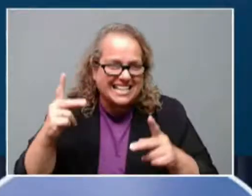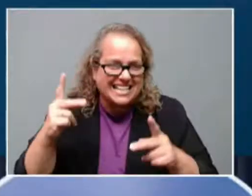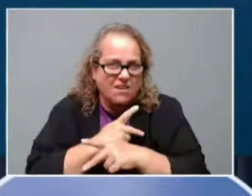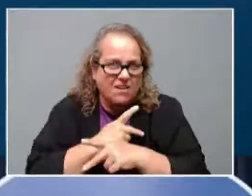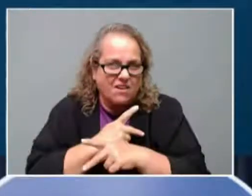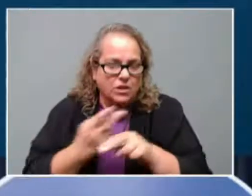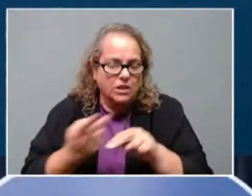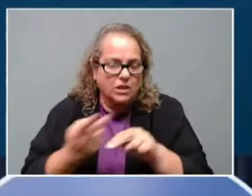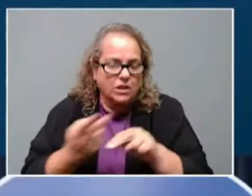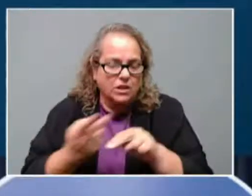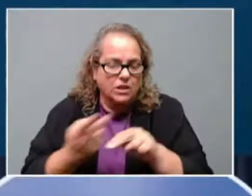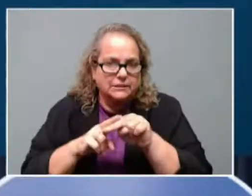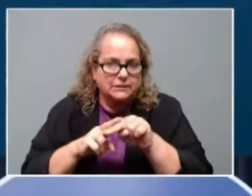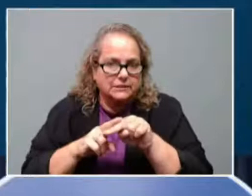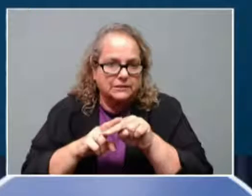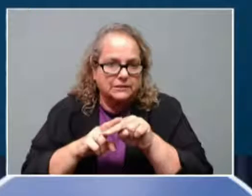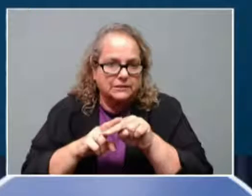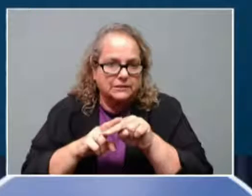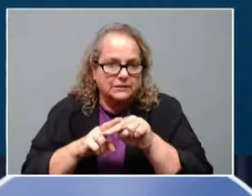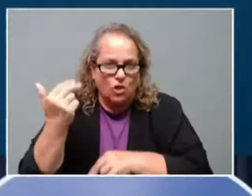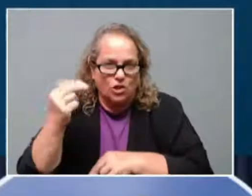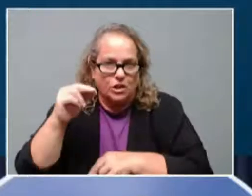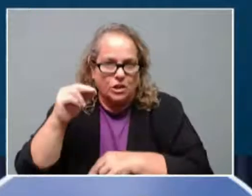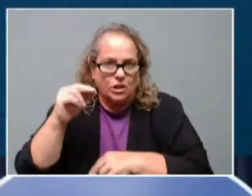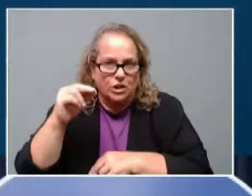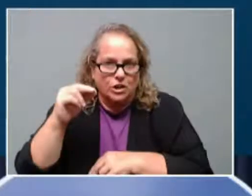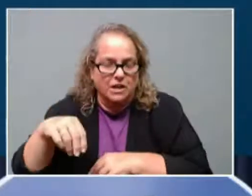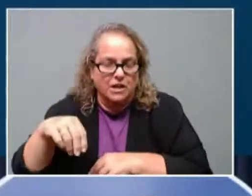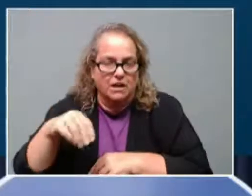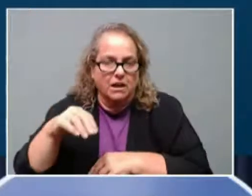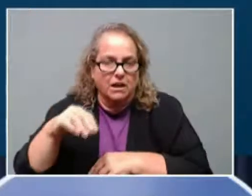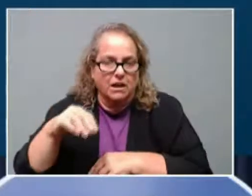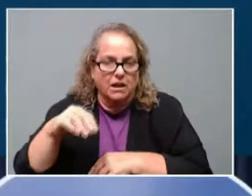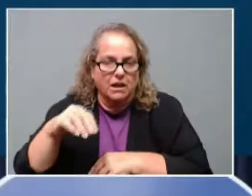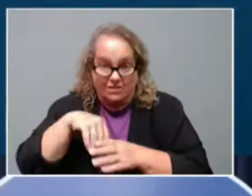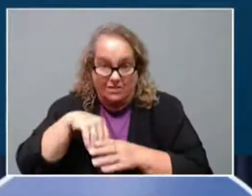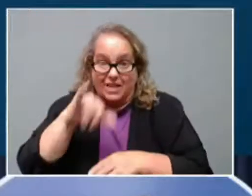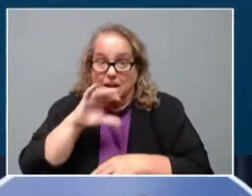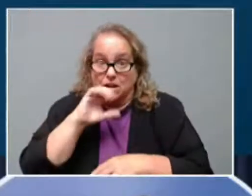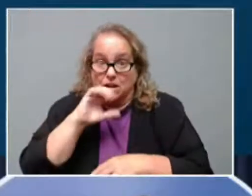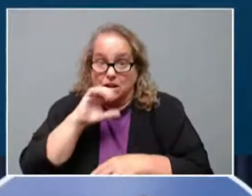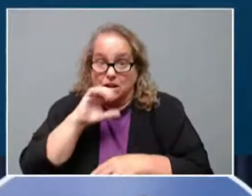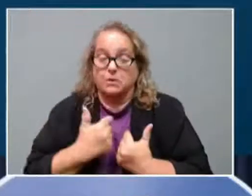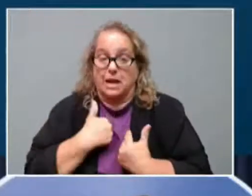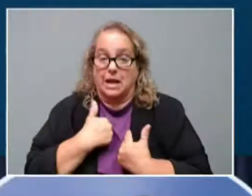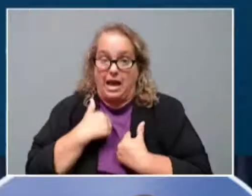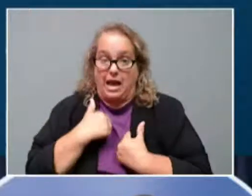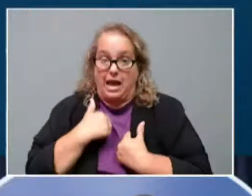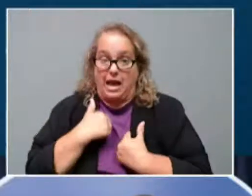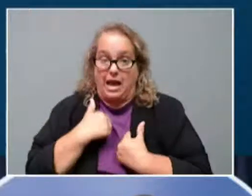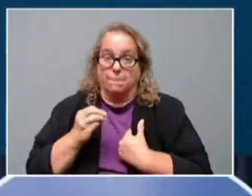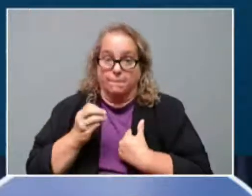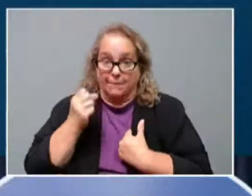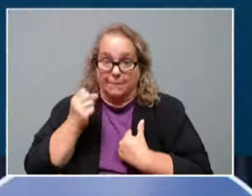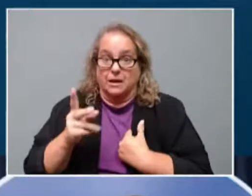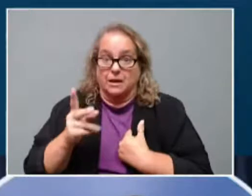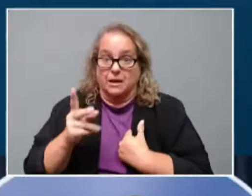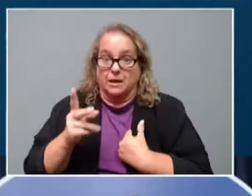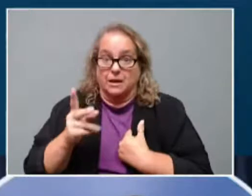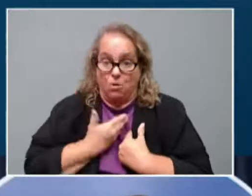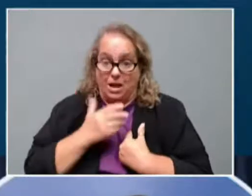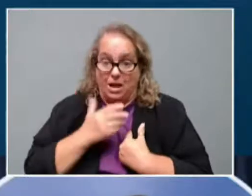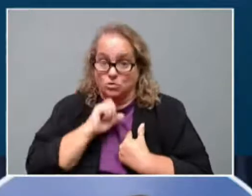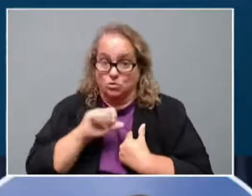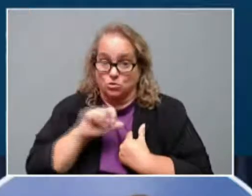increase. So if you're in that age group, and I am, a lot of people in our age group are now dying of COVID when nobody